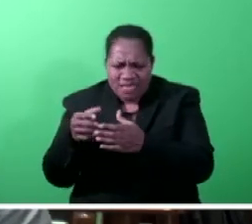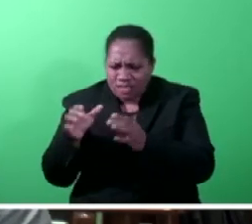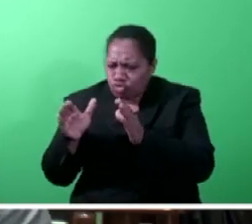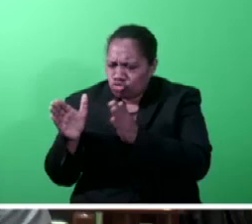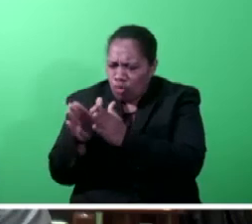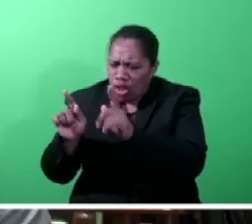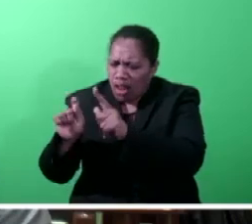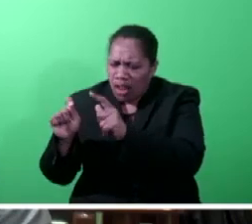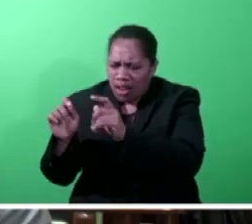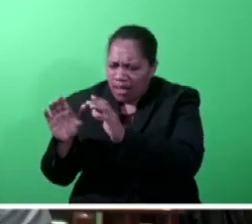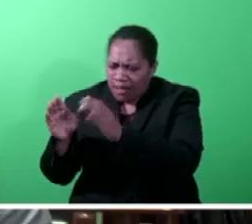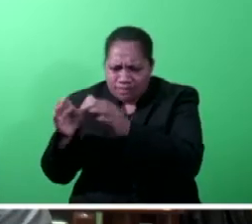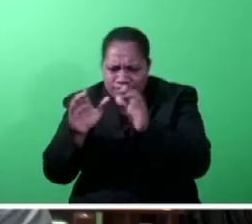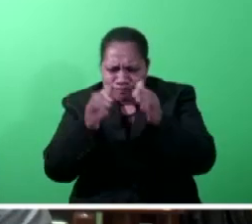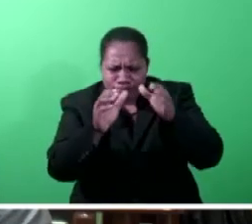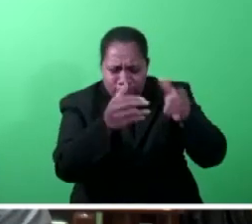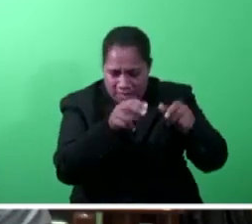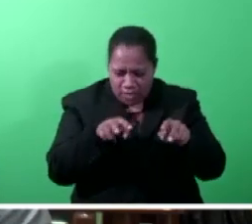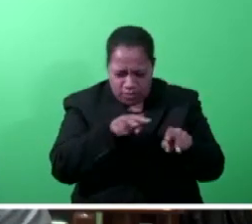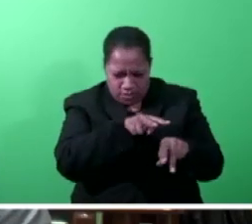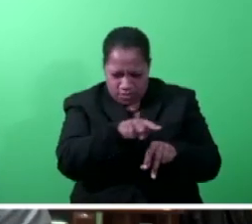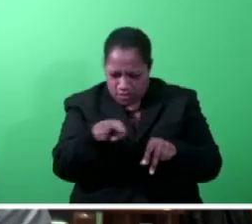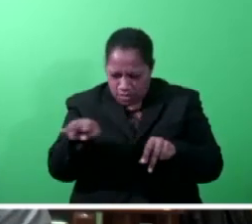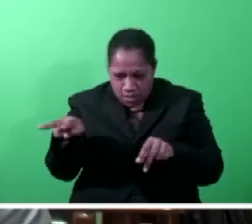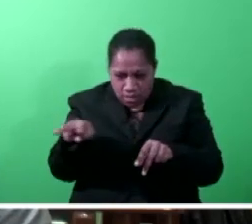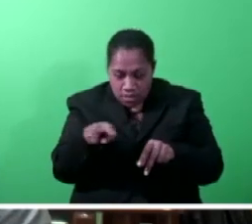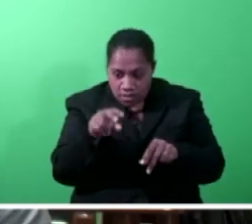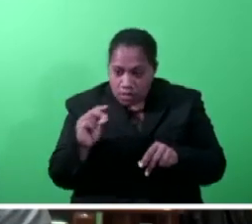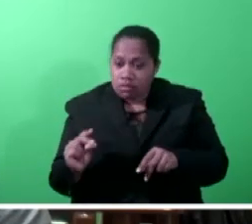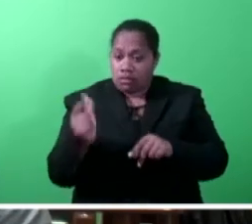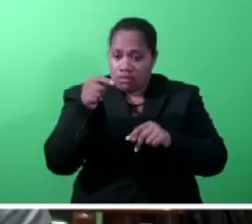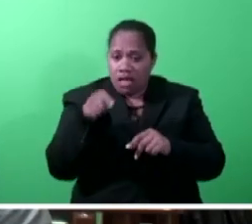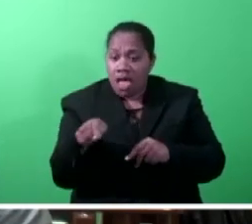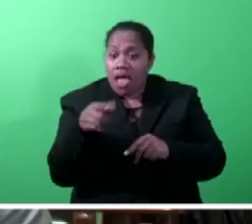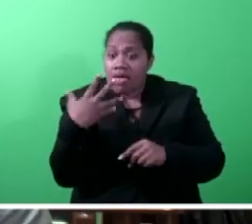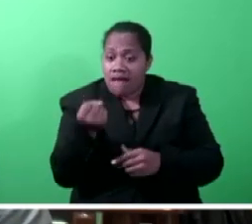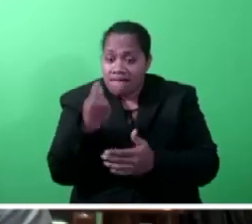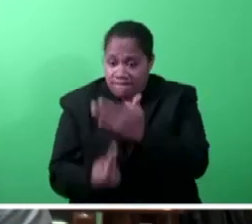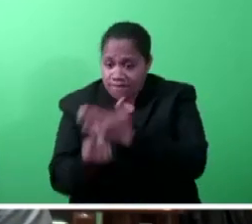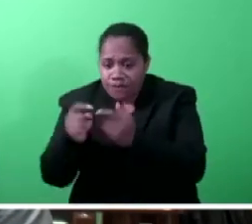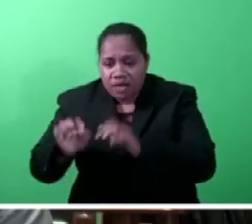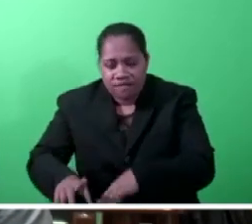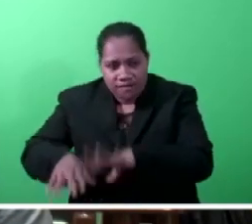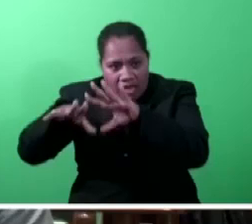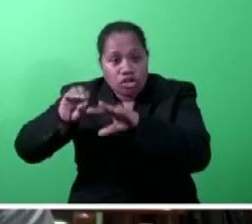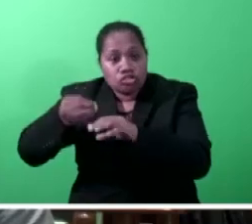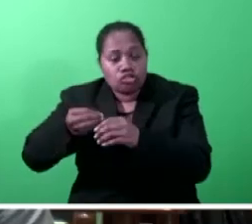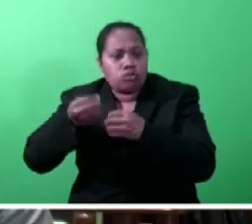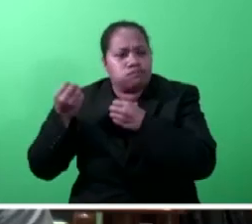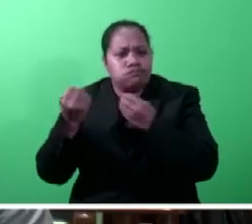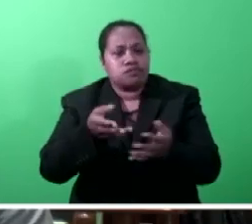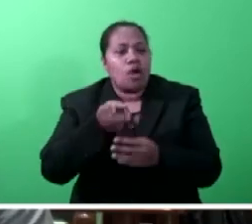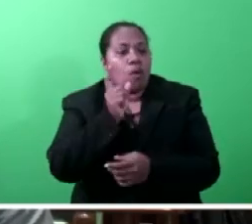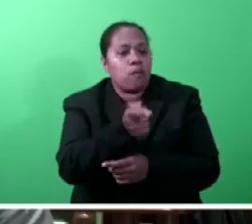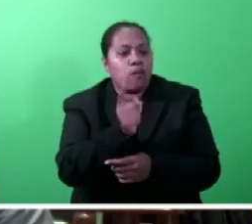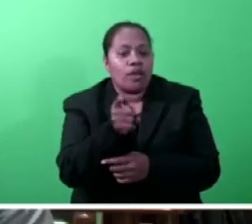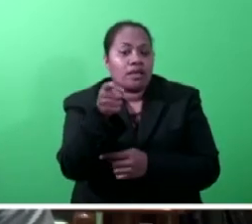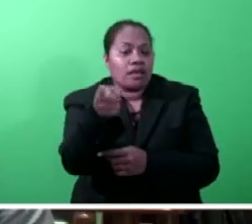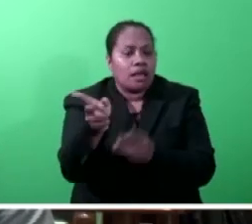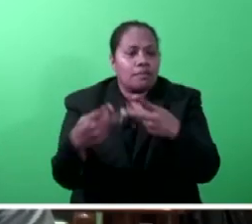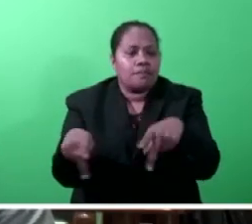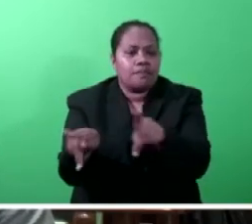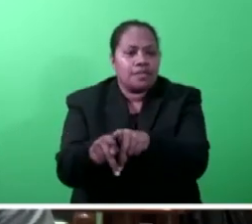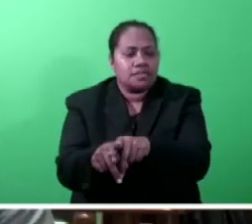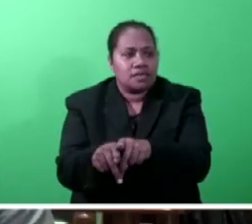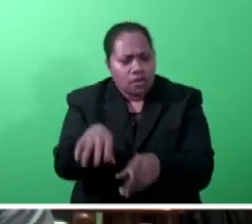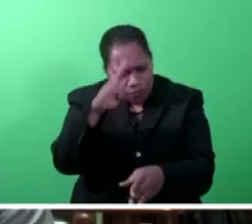track at this point in time where there's likelihood of a flood taking place. And we issue the advisories and the warnings, and we hope that the members